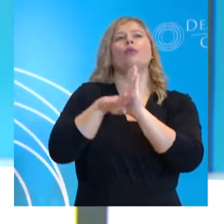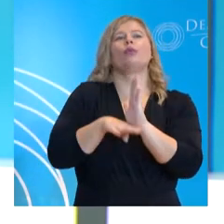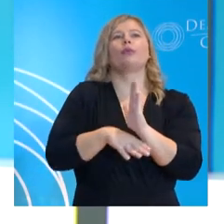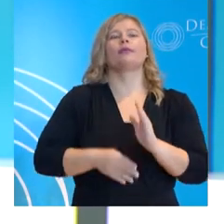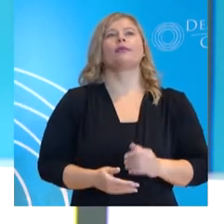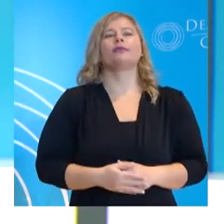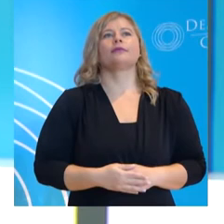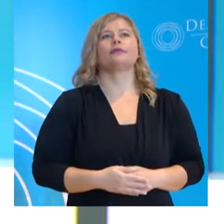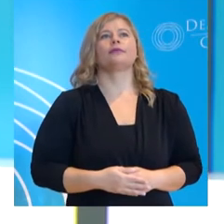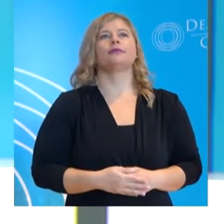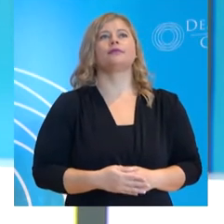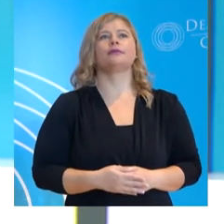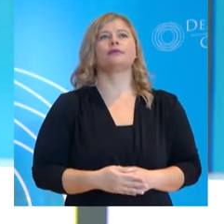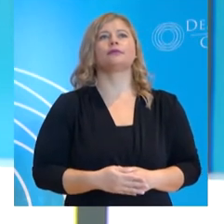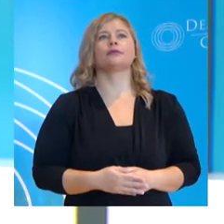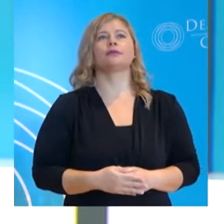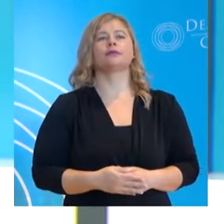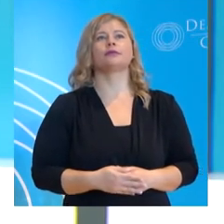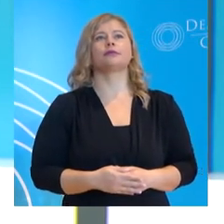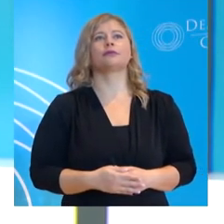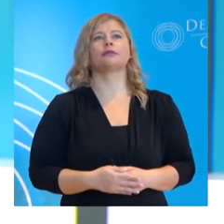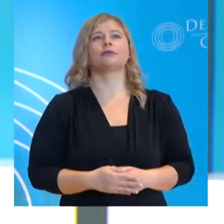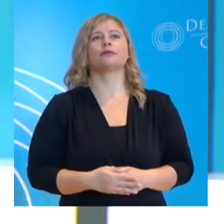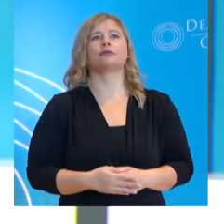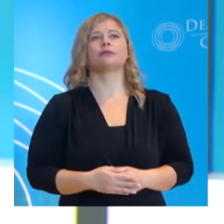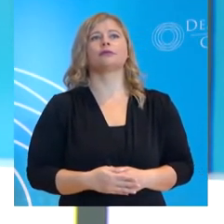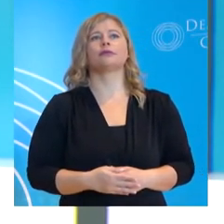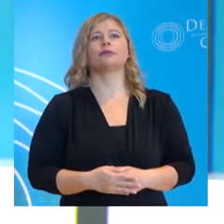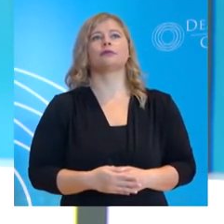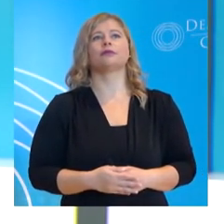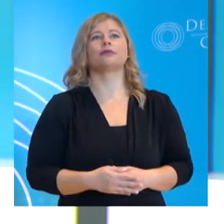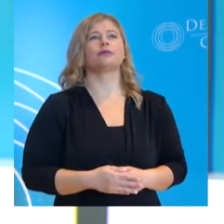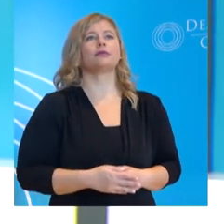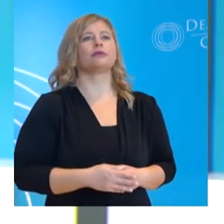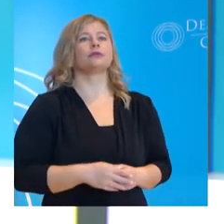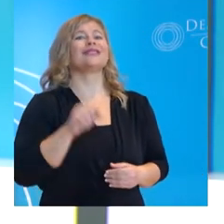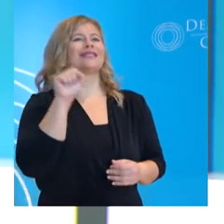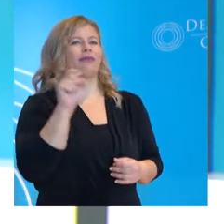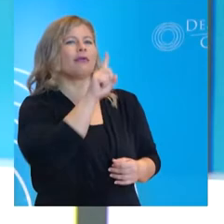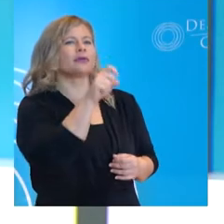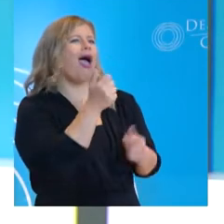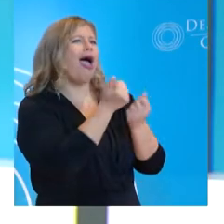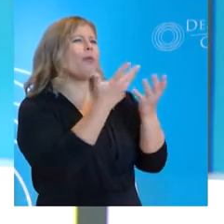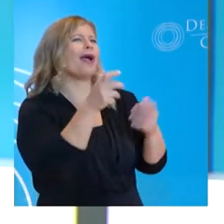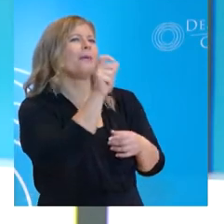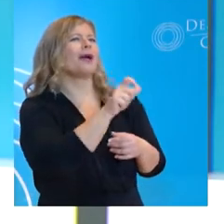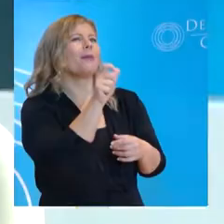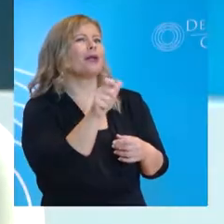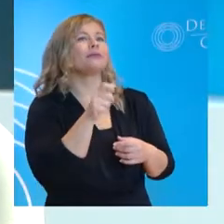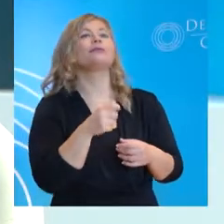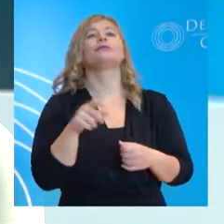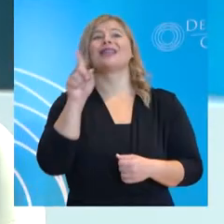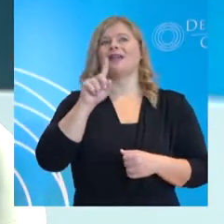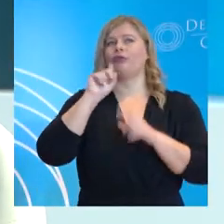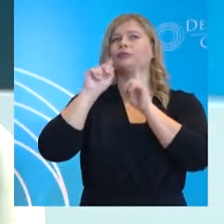That's the point. They're not doing it How many at present. How many people are we talking about? Well, right now we have close to 2,000 people we could return